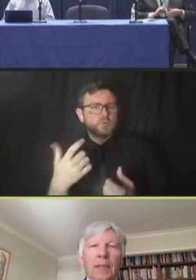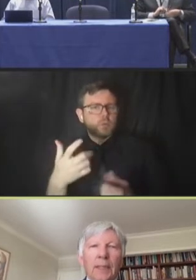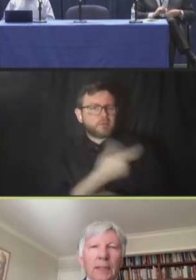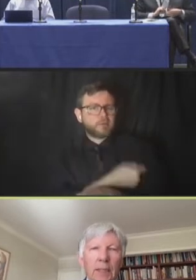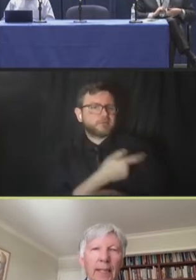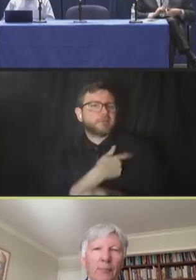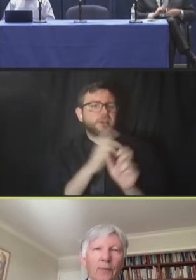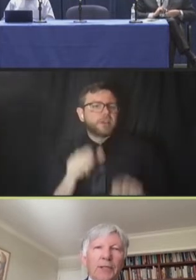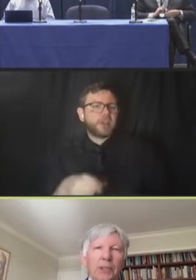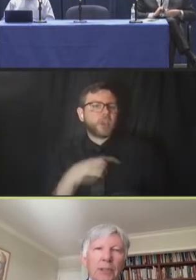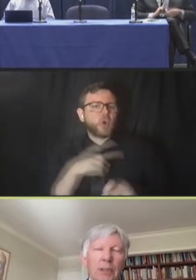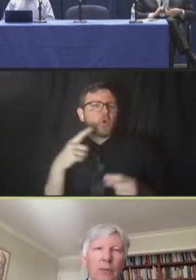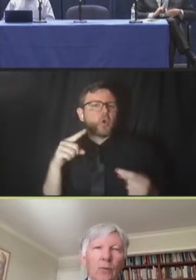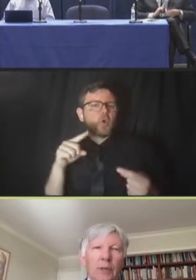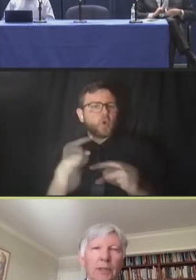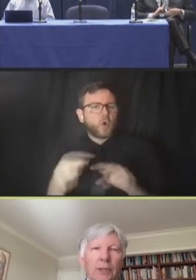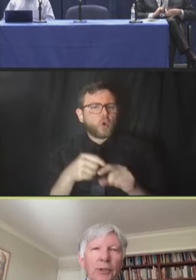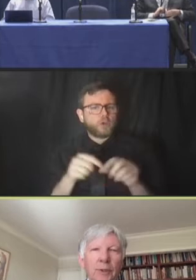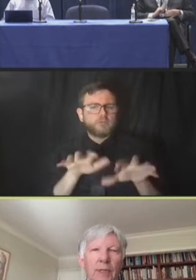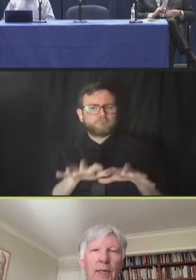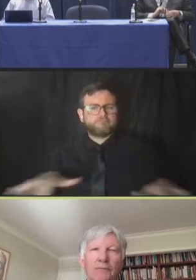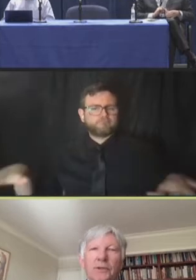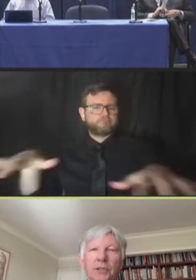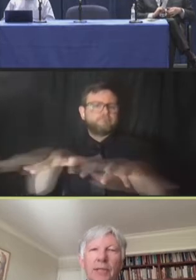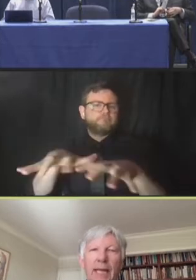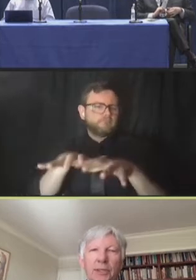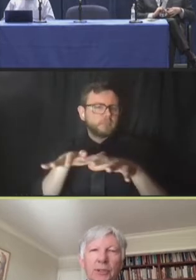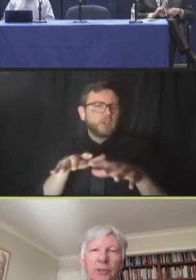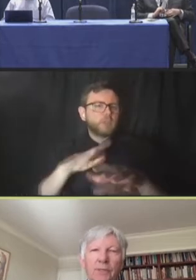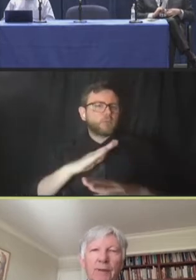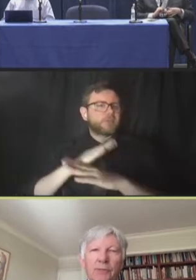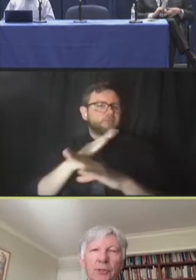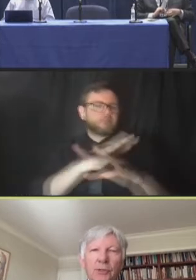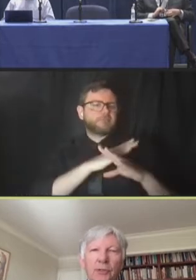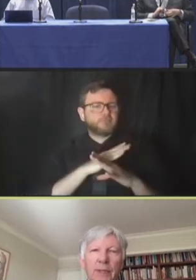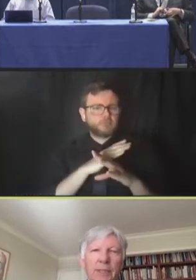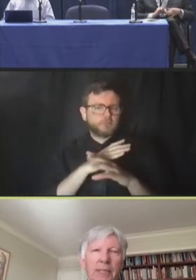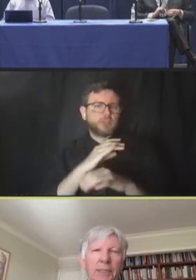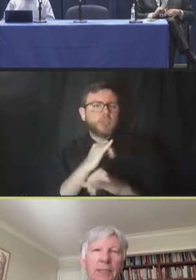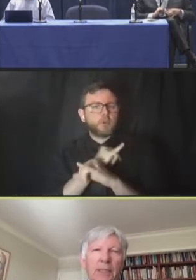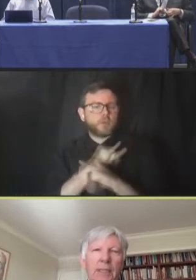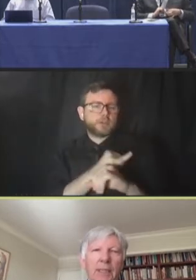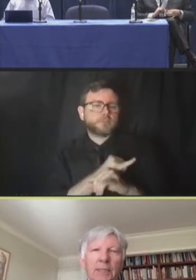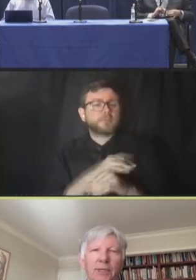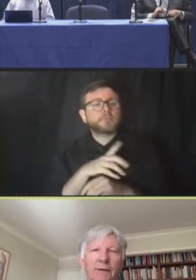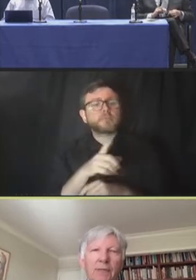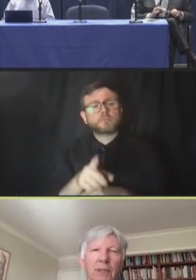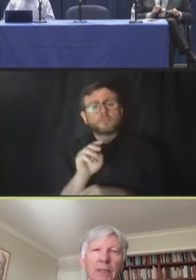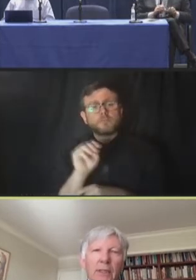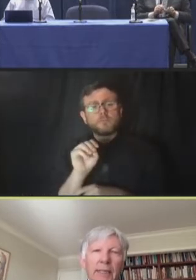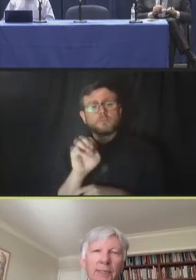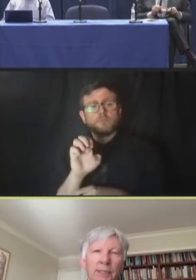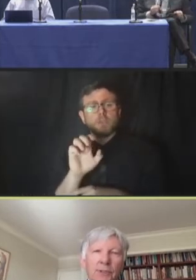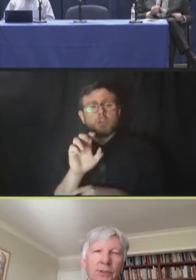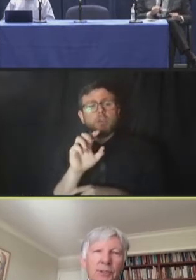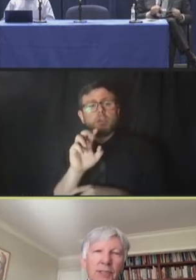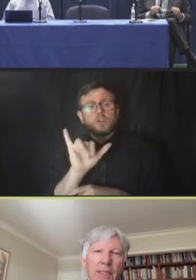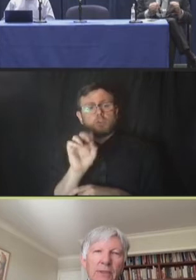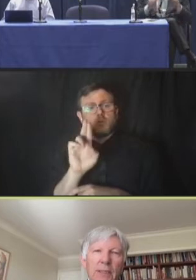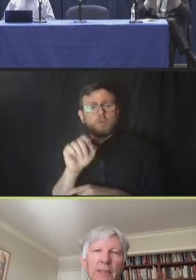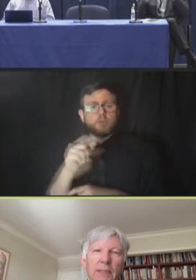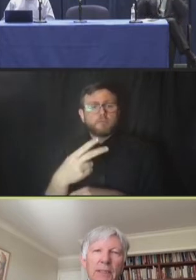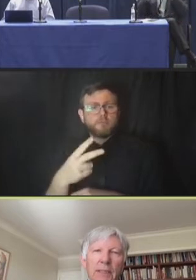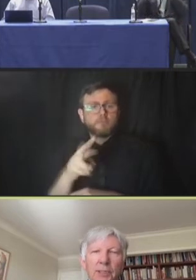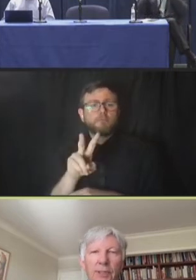So in collaboration with HHS.gov, which is a national survey research organization, the Stanford Clinical Excellence Research